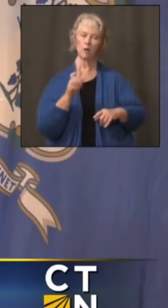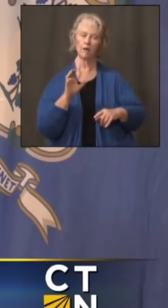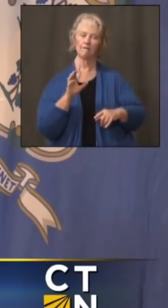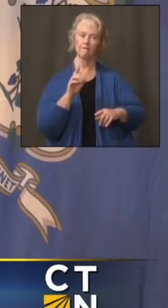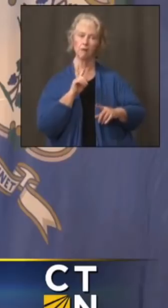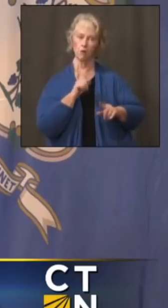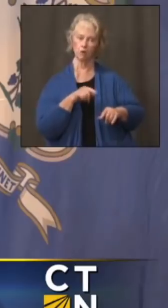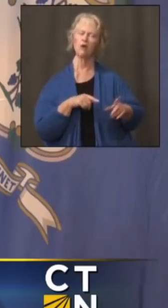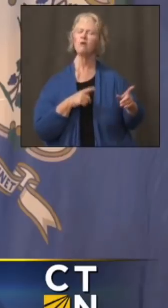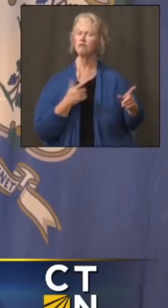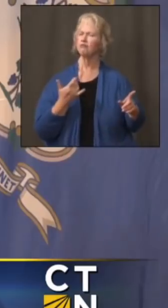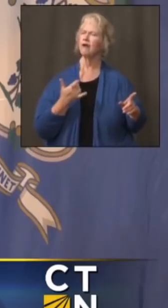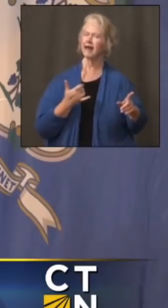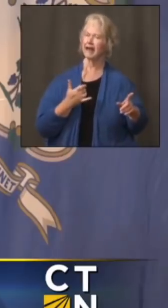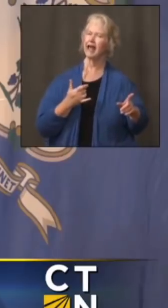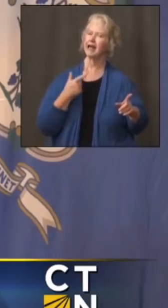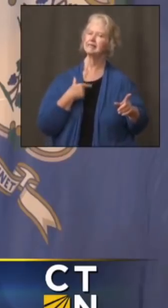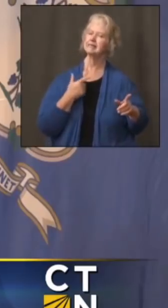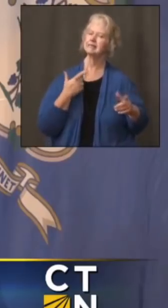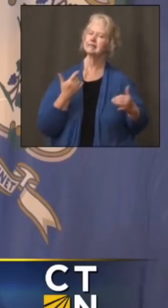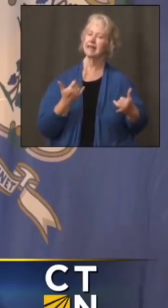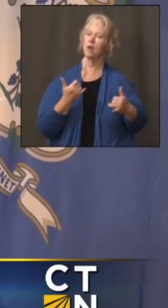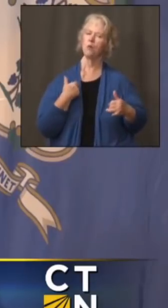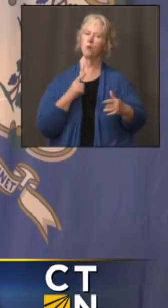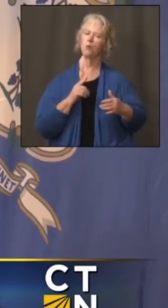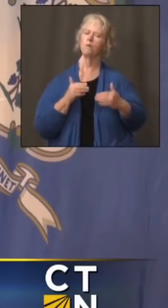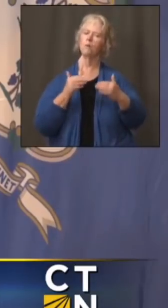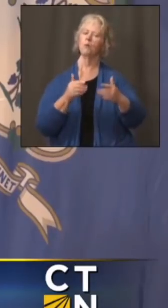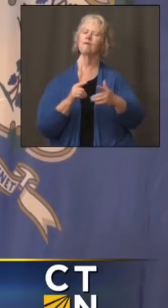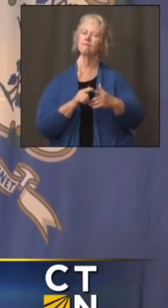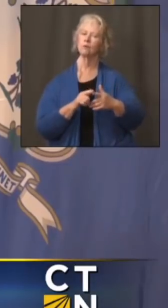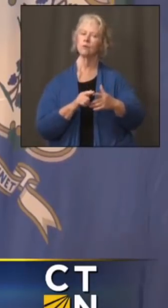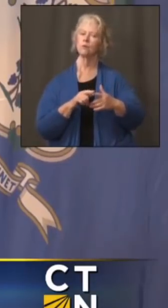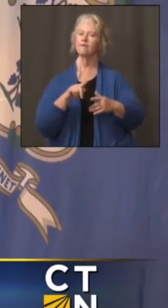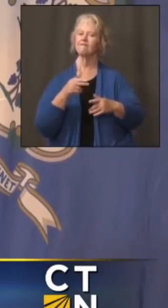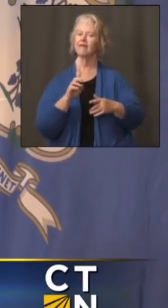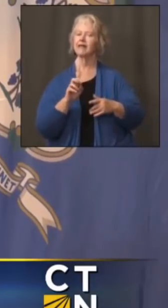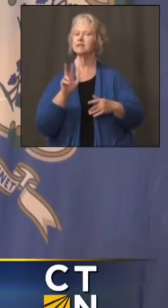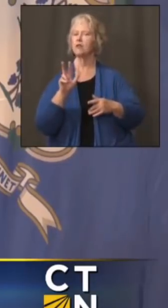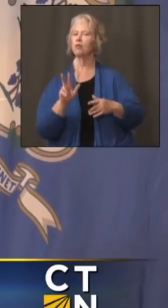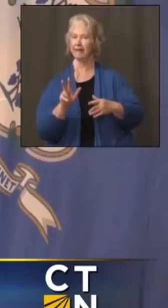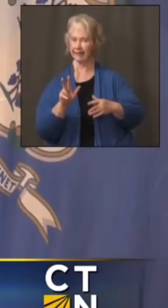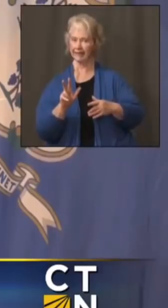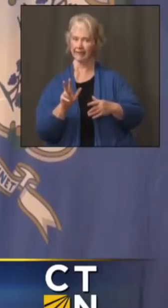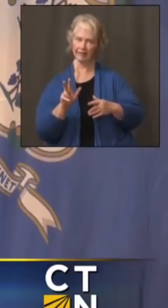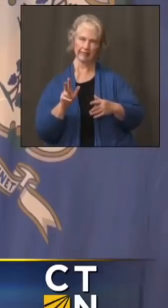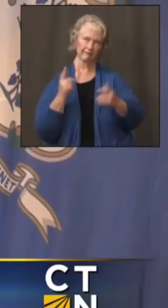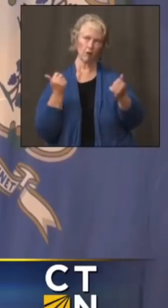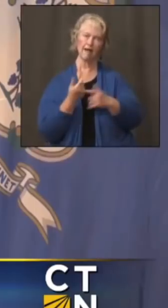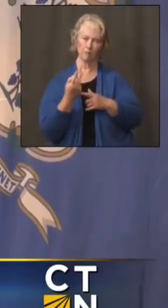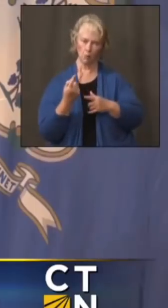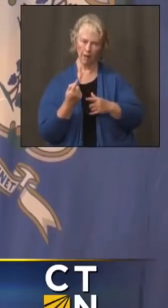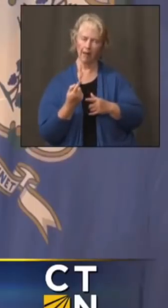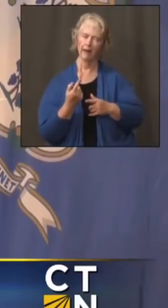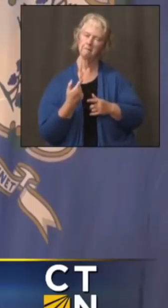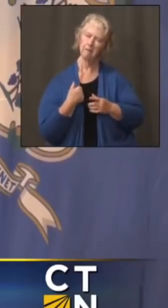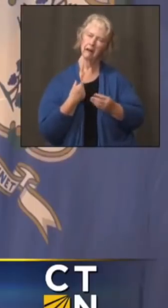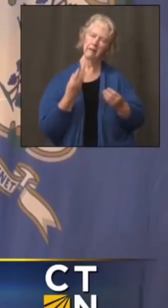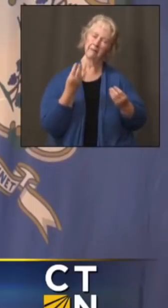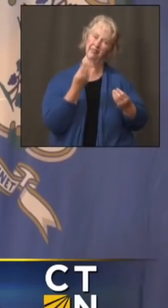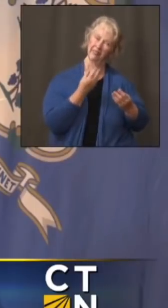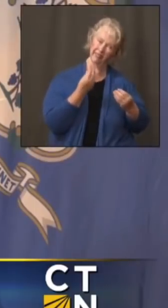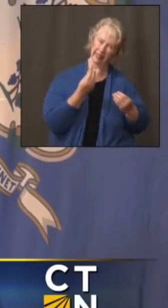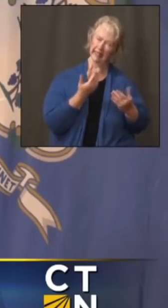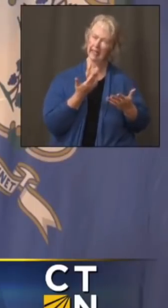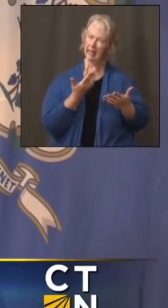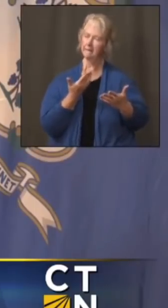the executive order says we're moving to phase 3 on October 8th, and that's what everybody's going to do. We're thinking out loud with you